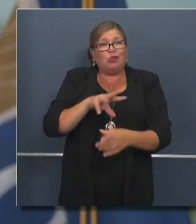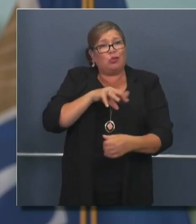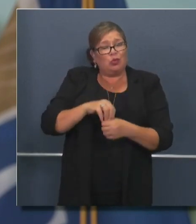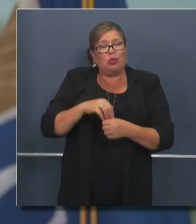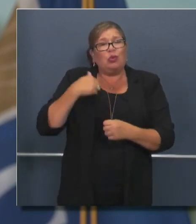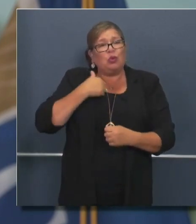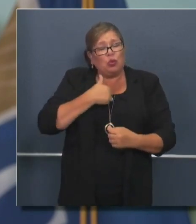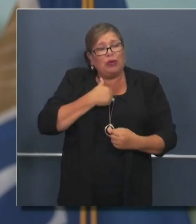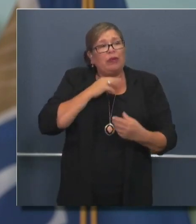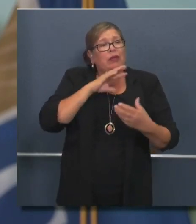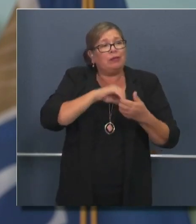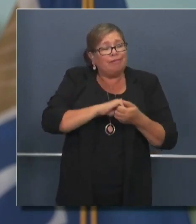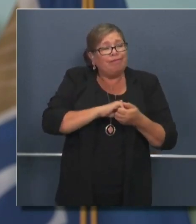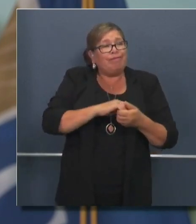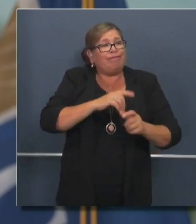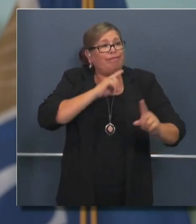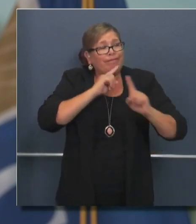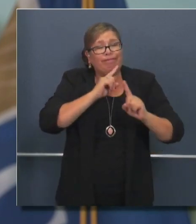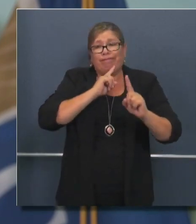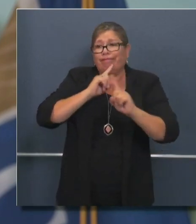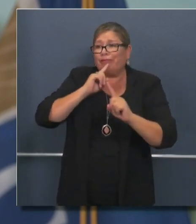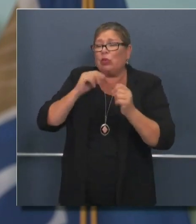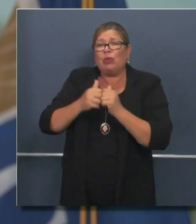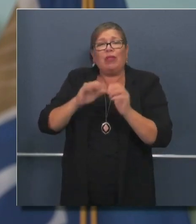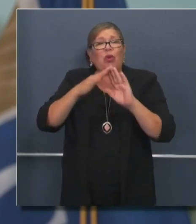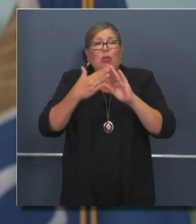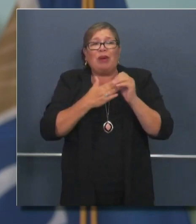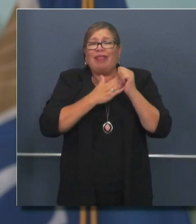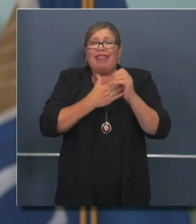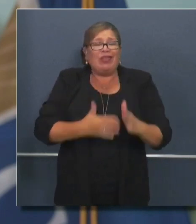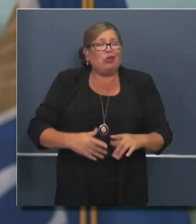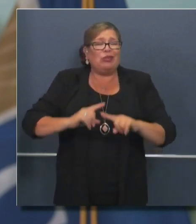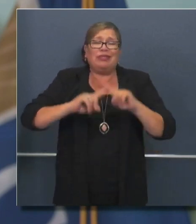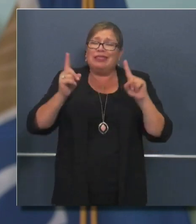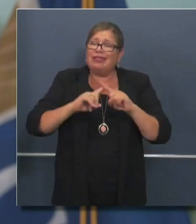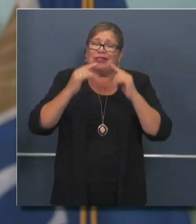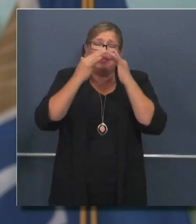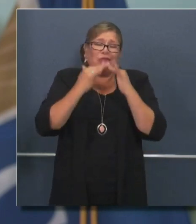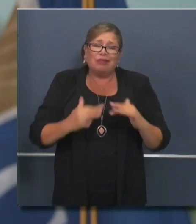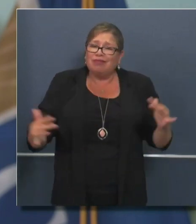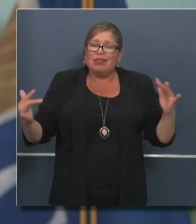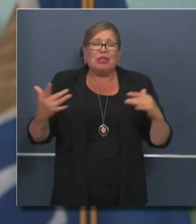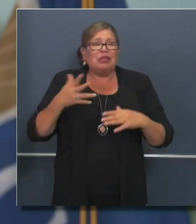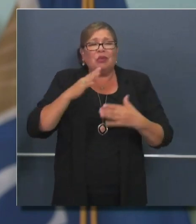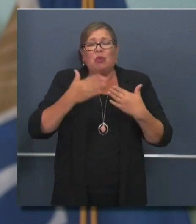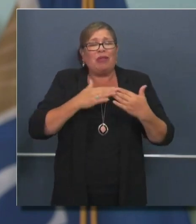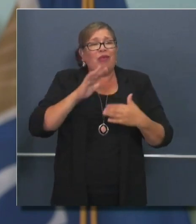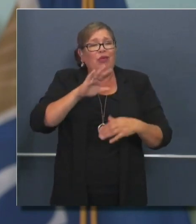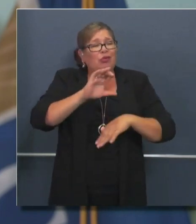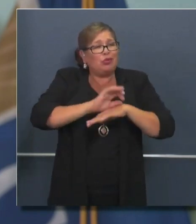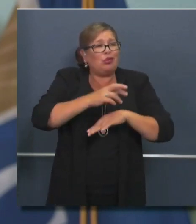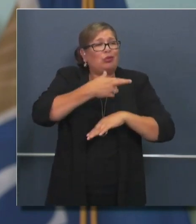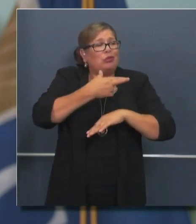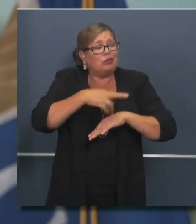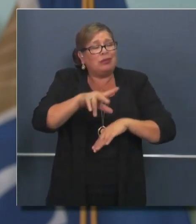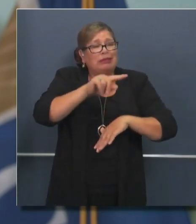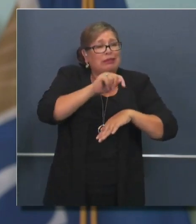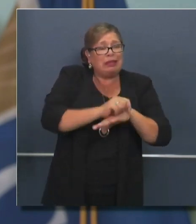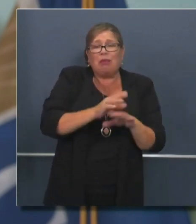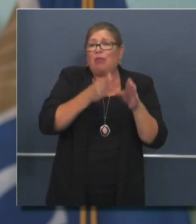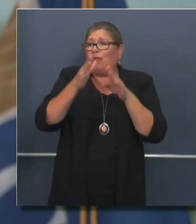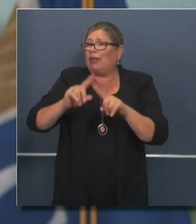with community leaders, faith-based leaders, leaders of all stripes, all up and down the state of California as it relates